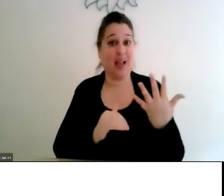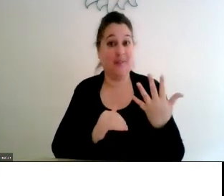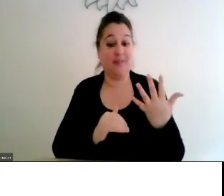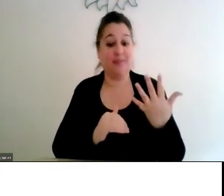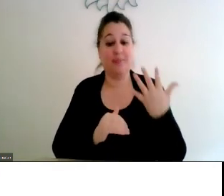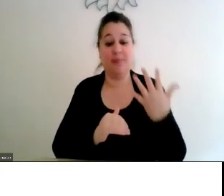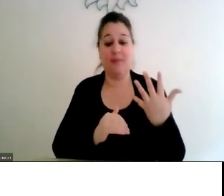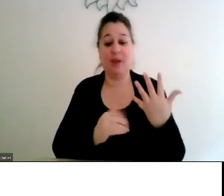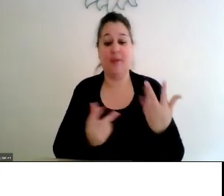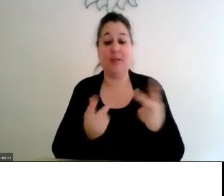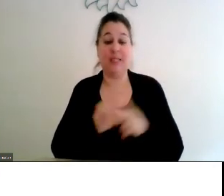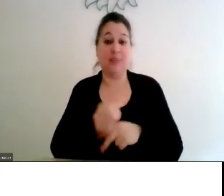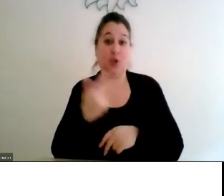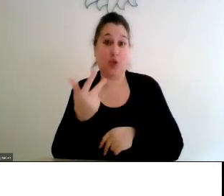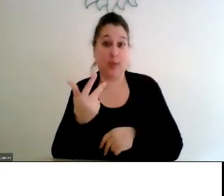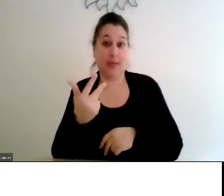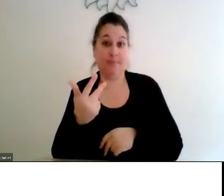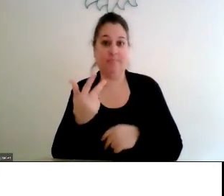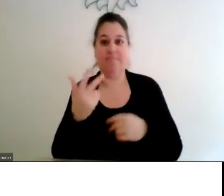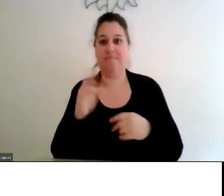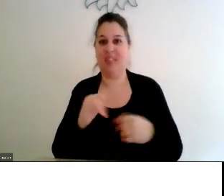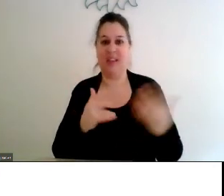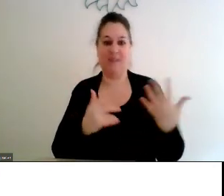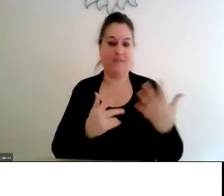All right, next slide.